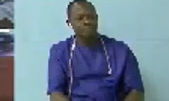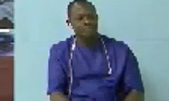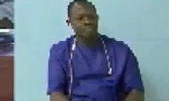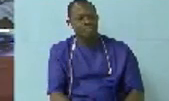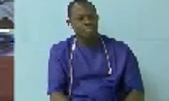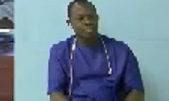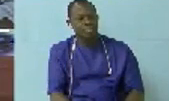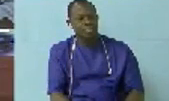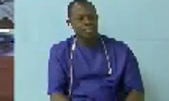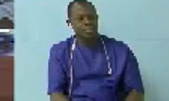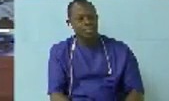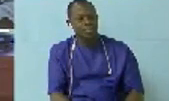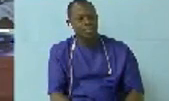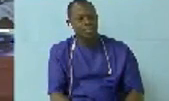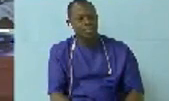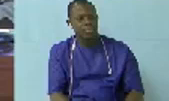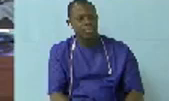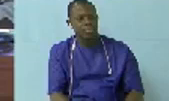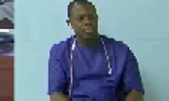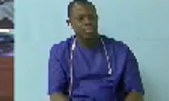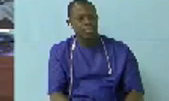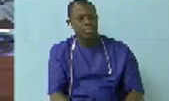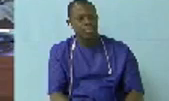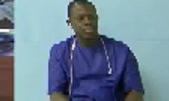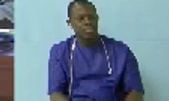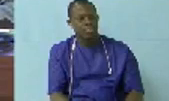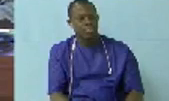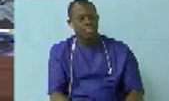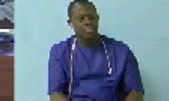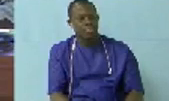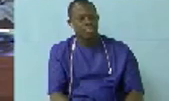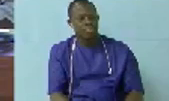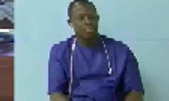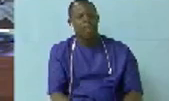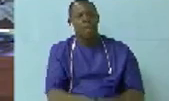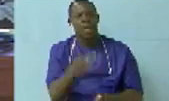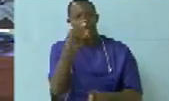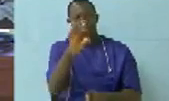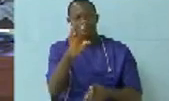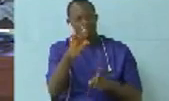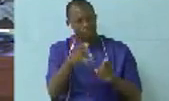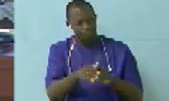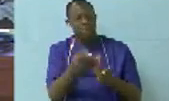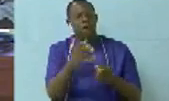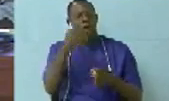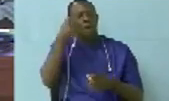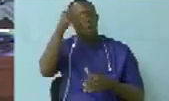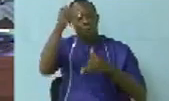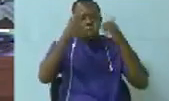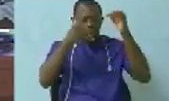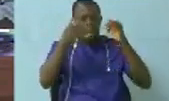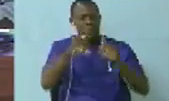if we look at the call records